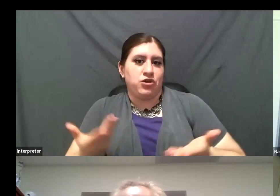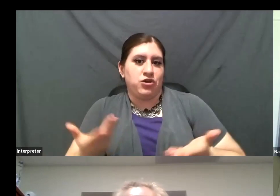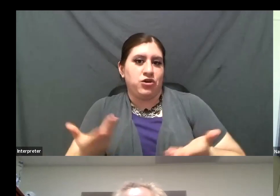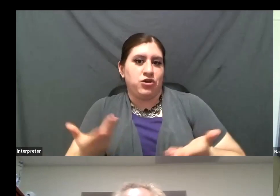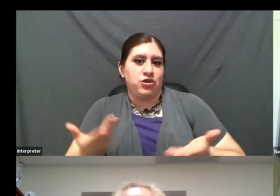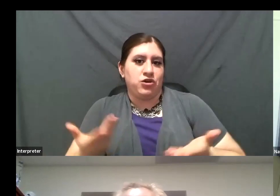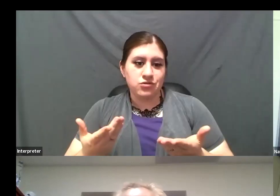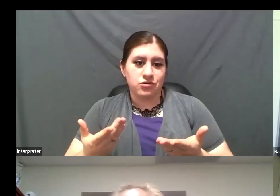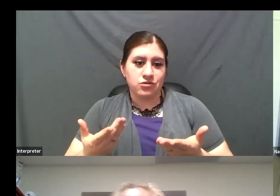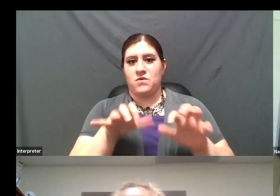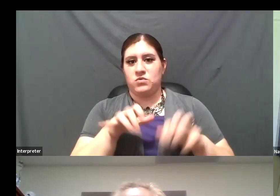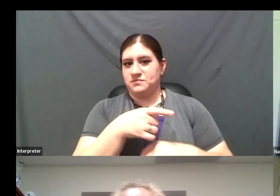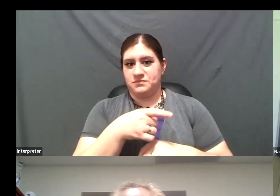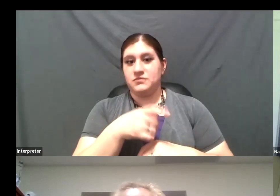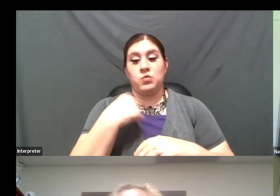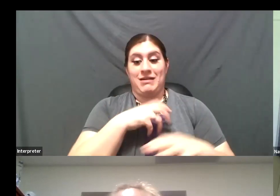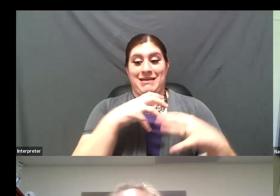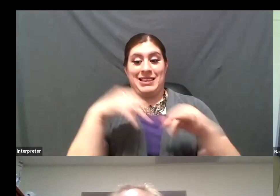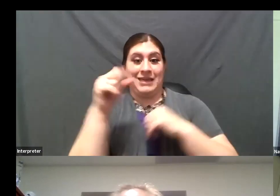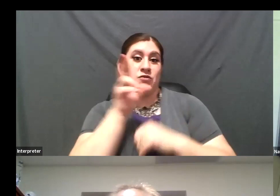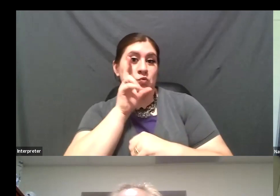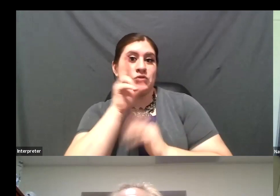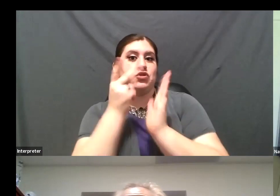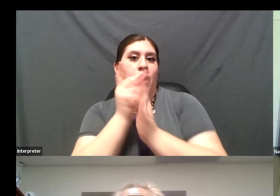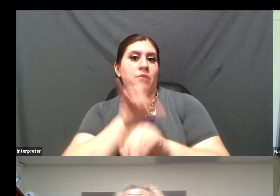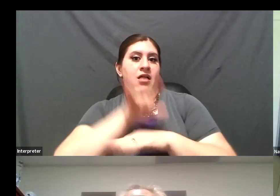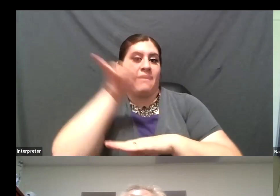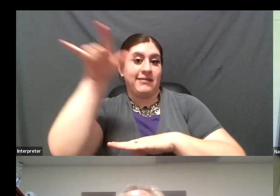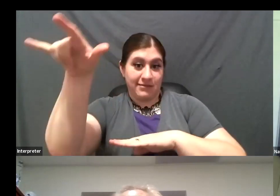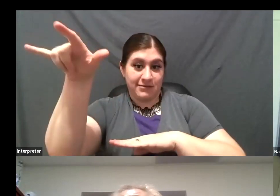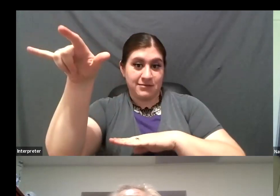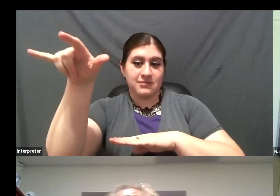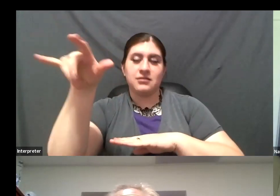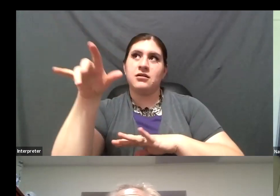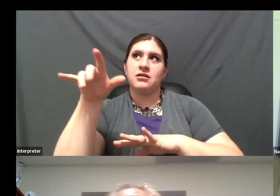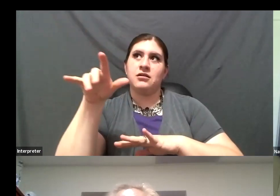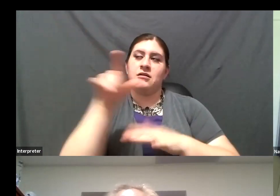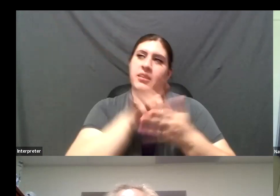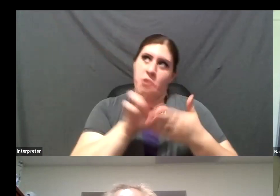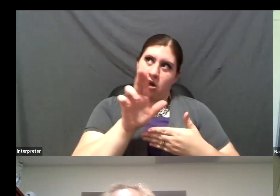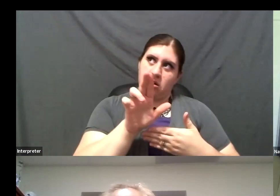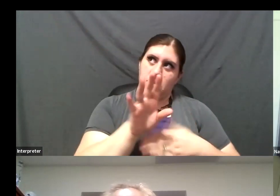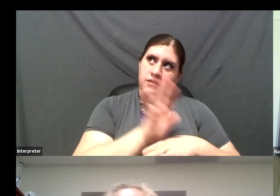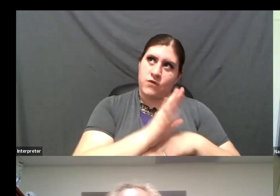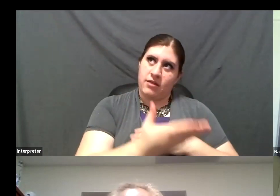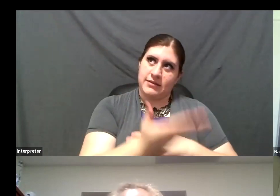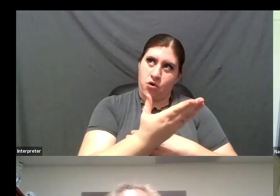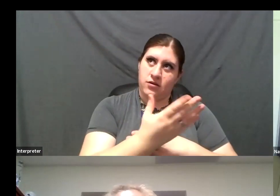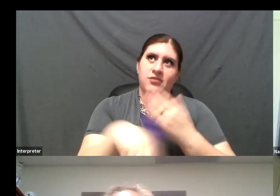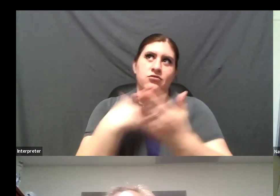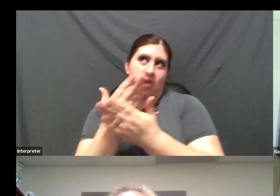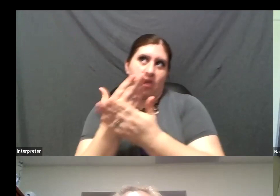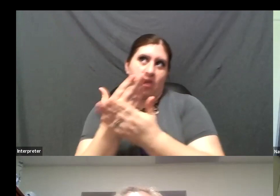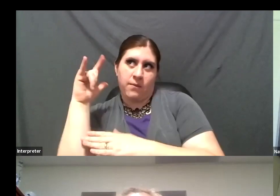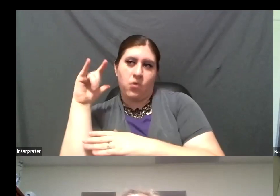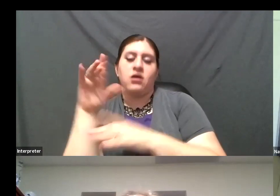we fly out of Houston, it's a 2-hour flight. We leave Lamar at like 4 o'clock in the morning to be able to get there, but it's an